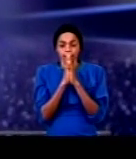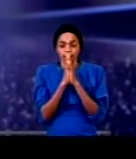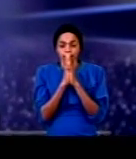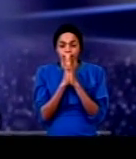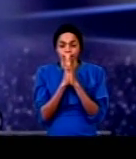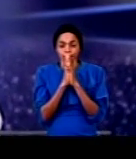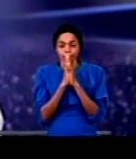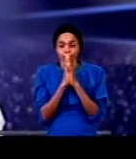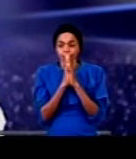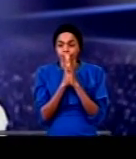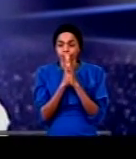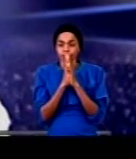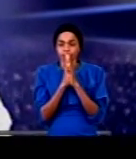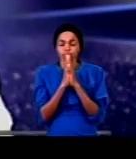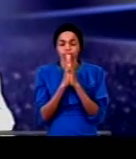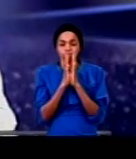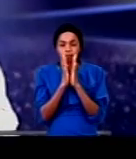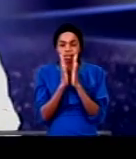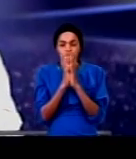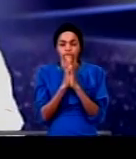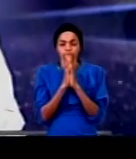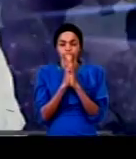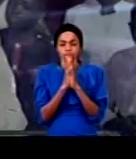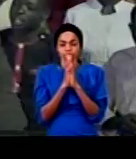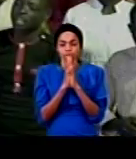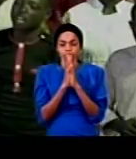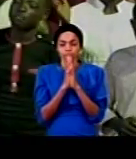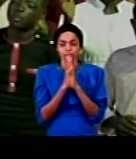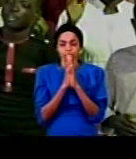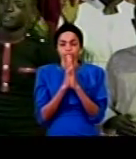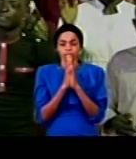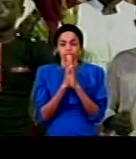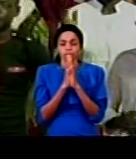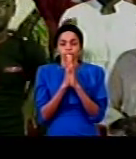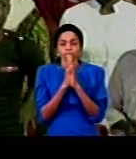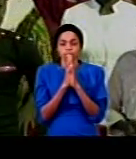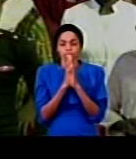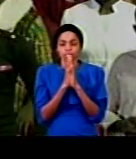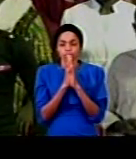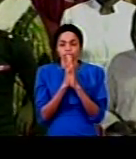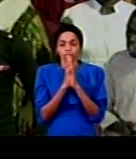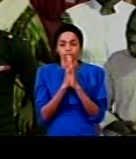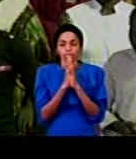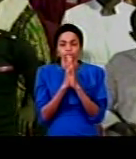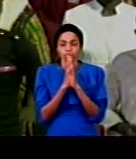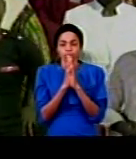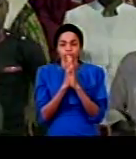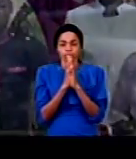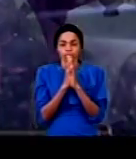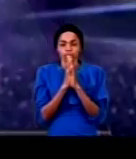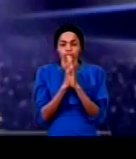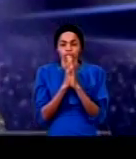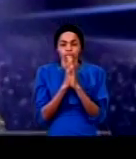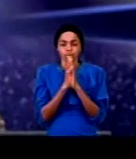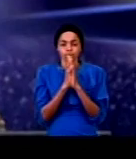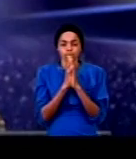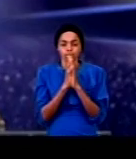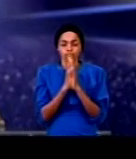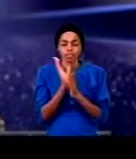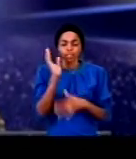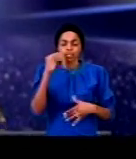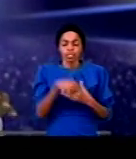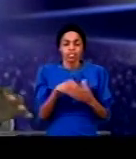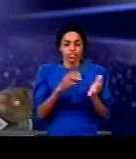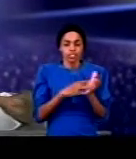upon. In Jesus' mighty name, we are prayed. Let's also pray that the Lord will preserve the truth that has